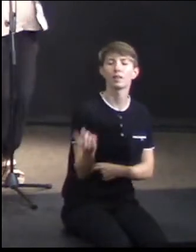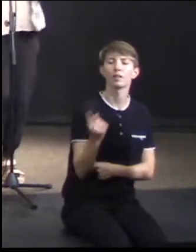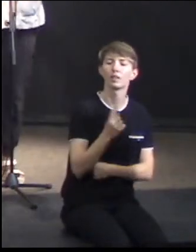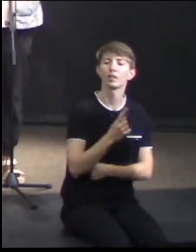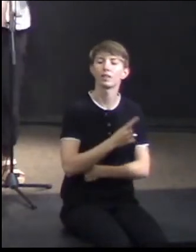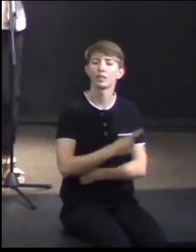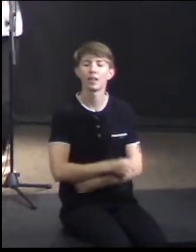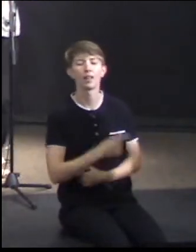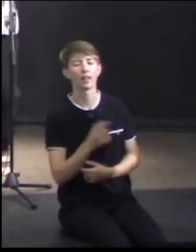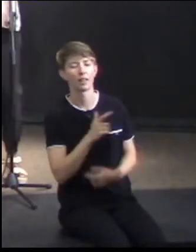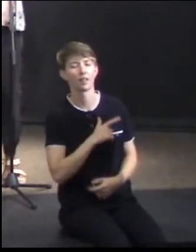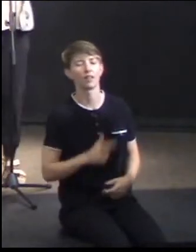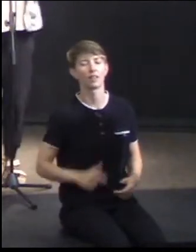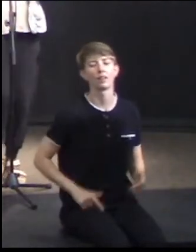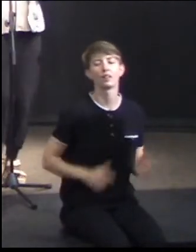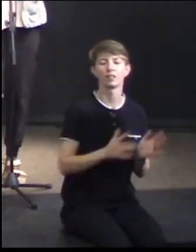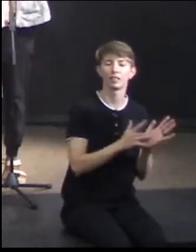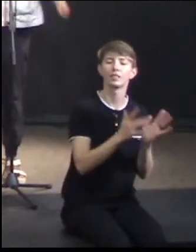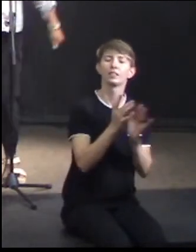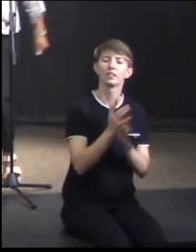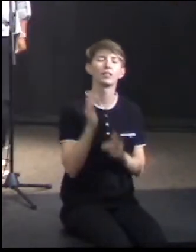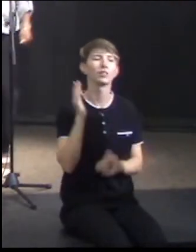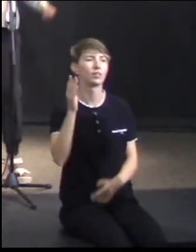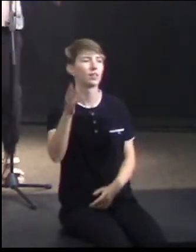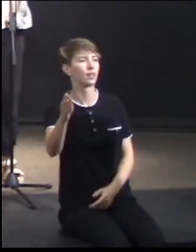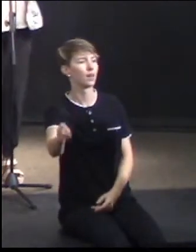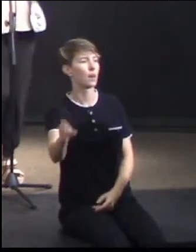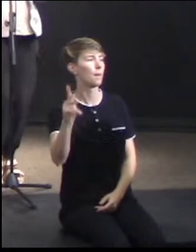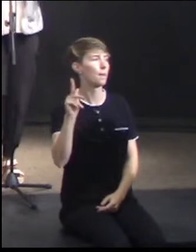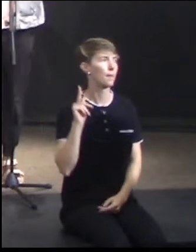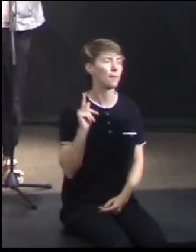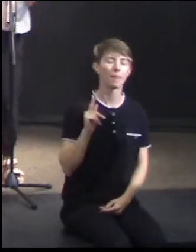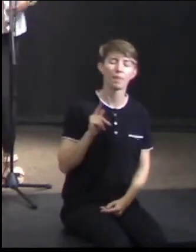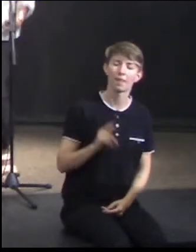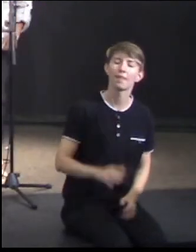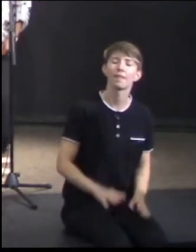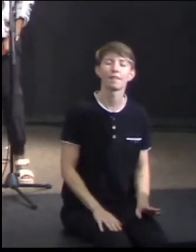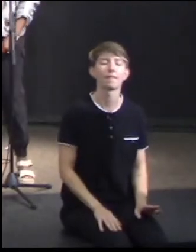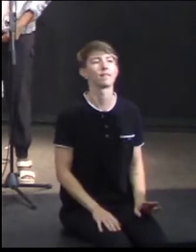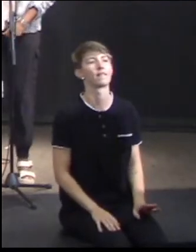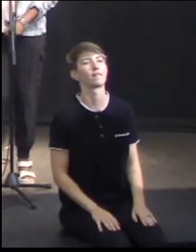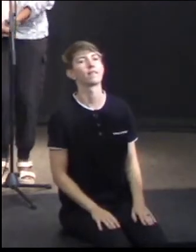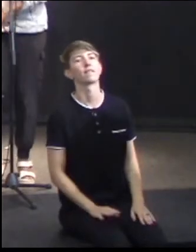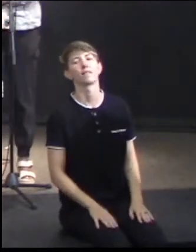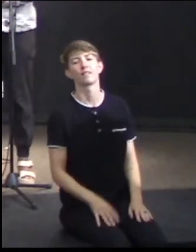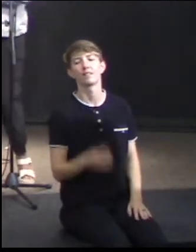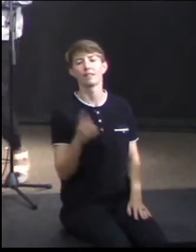Siguri wana osi Yesu utaboya.